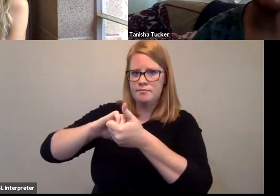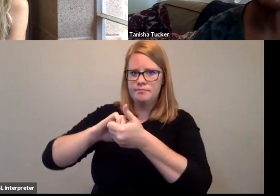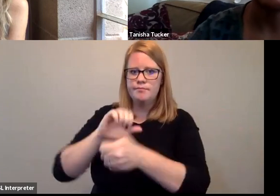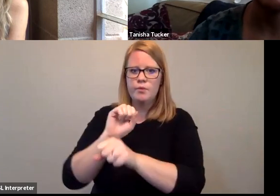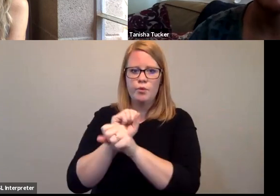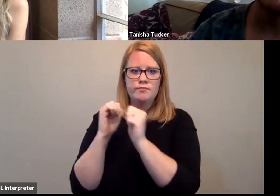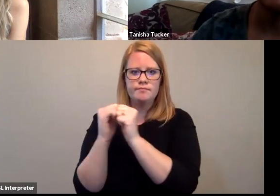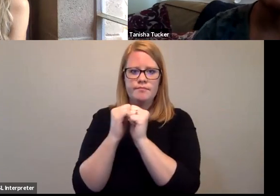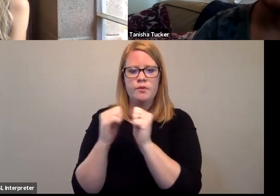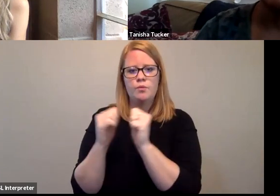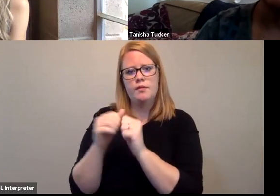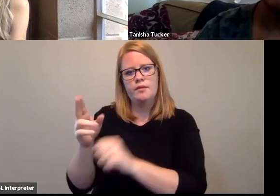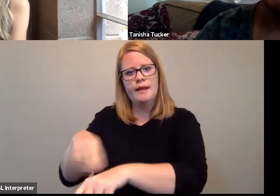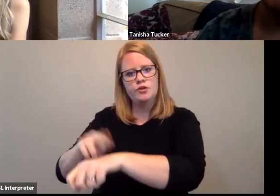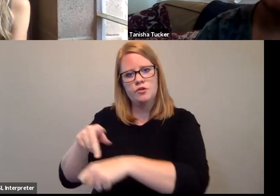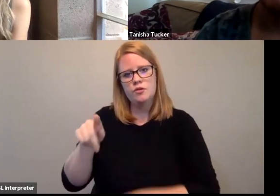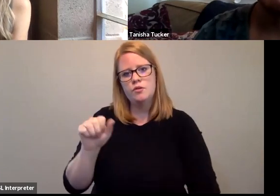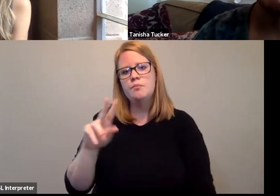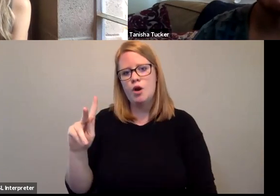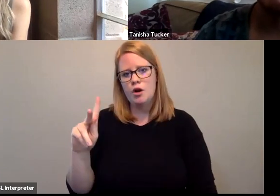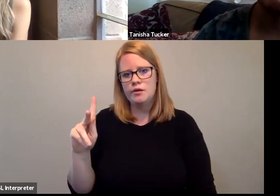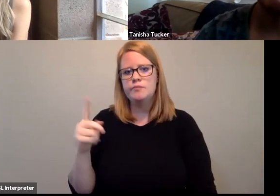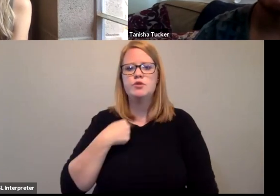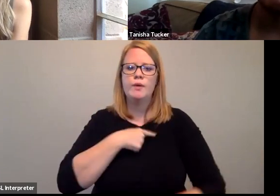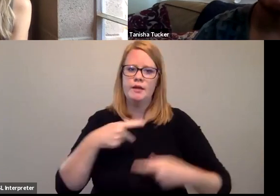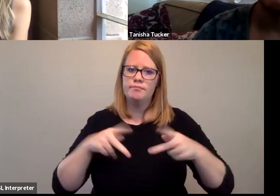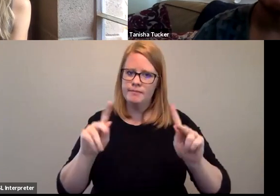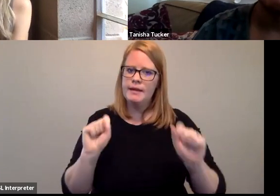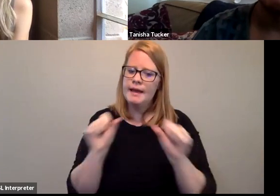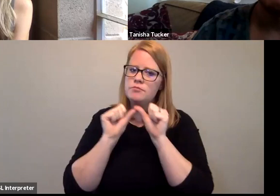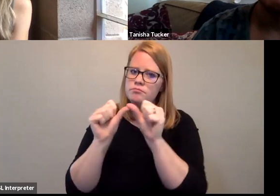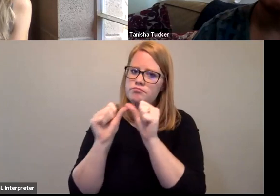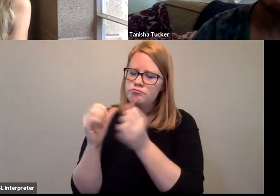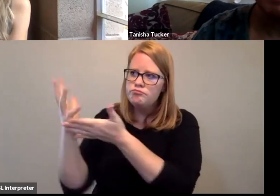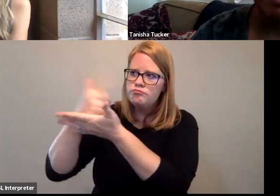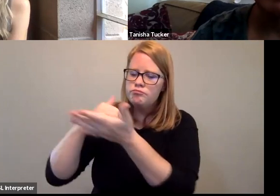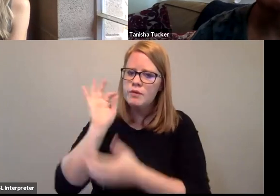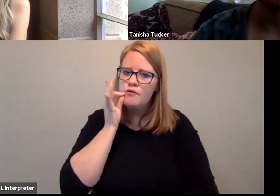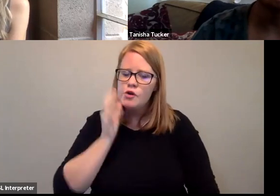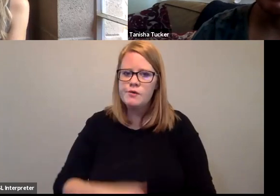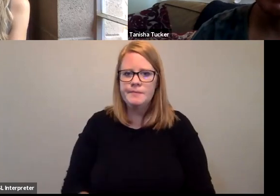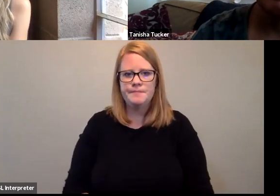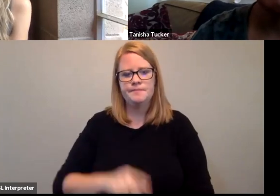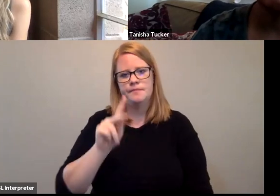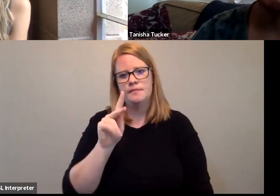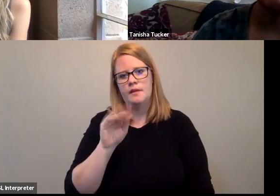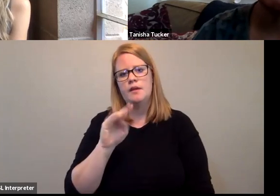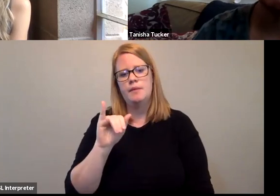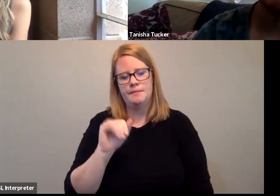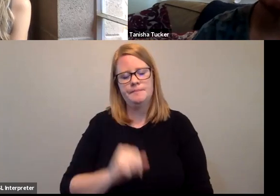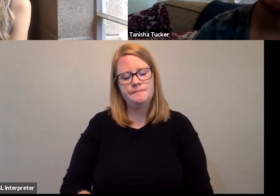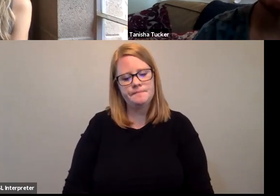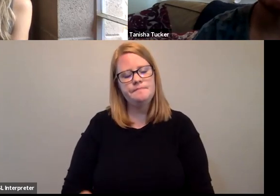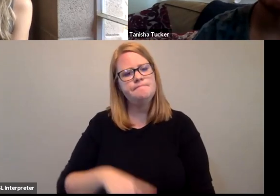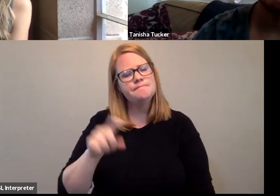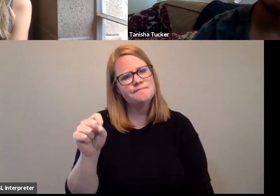that. And I know that, you know, the both the park and the Desert Museum and, you know, the groups that I had organized in the past, you know, there